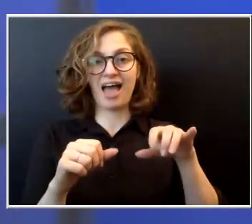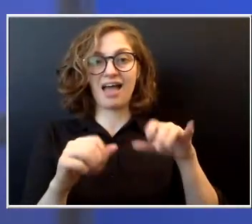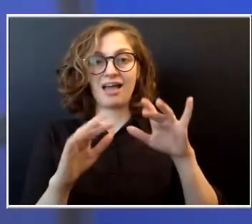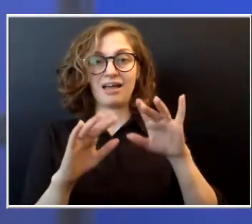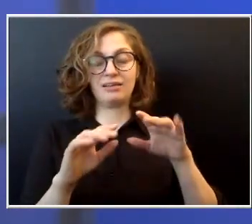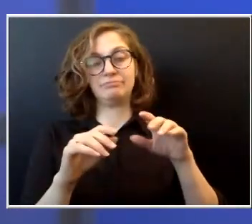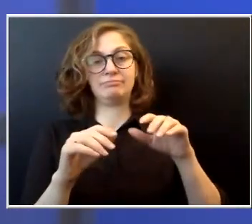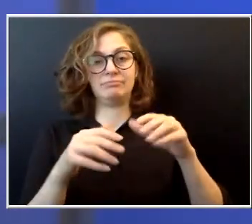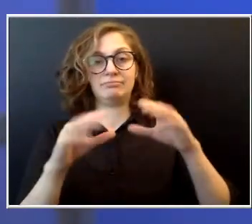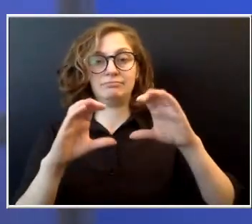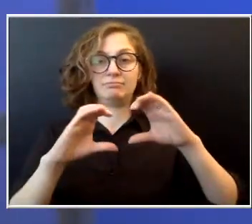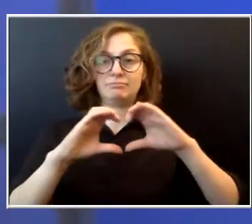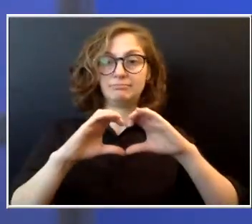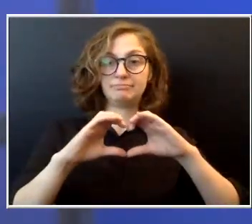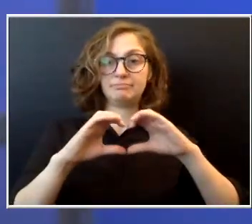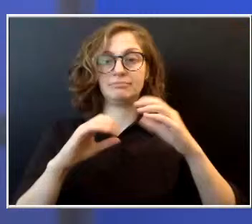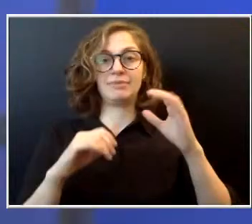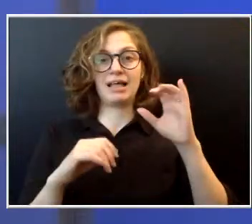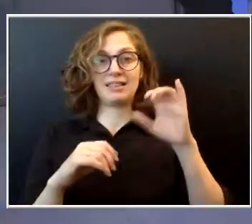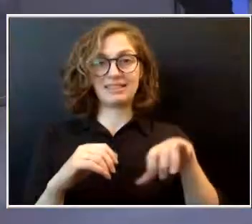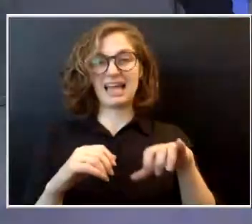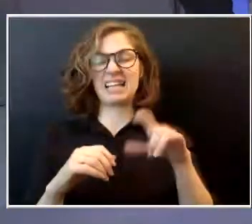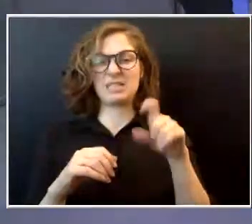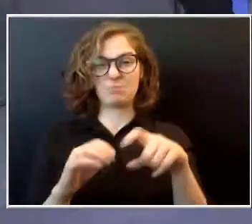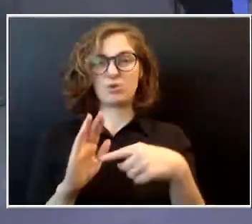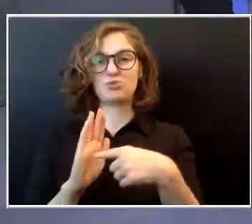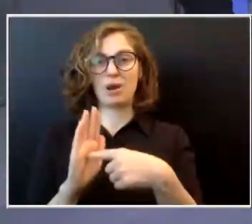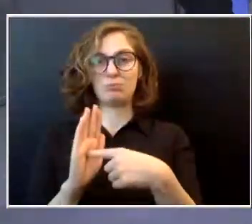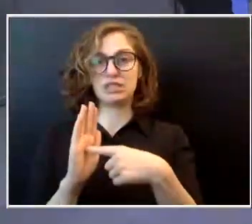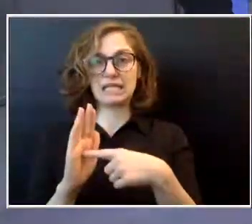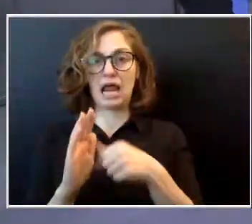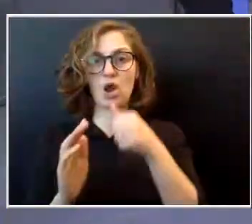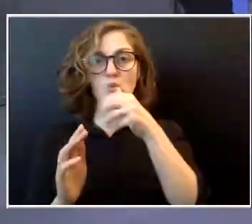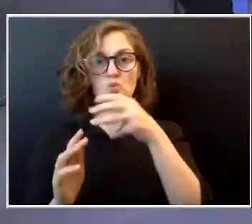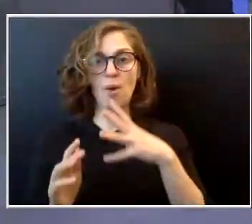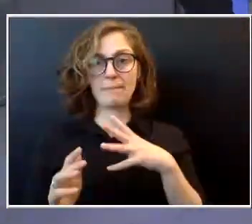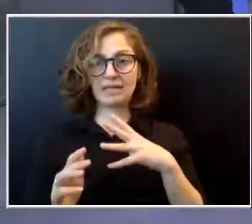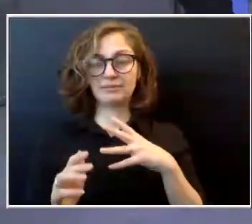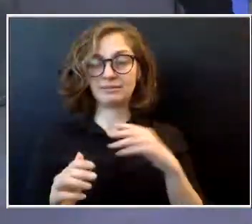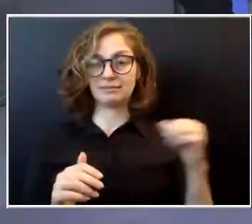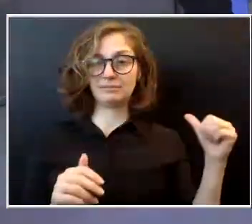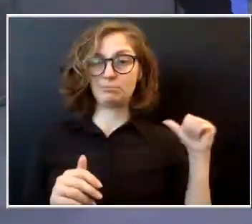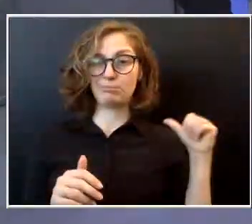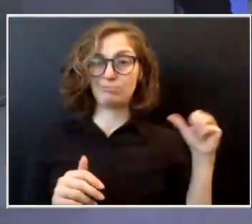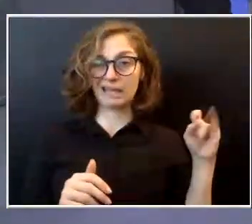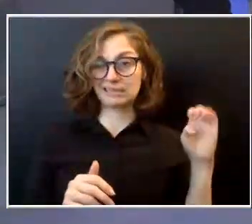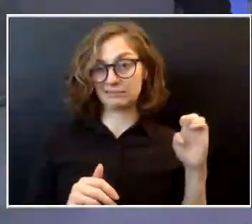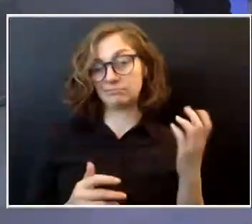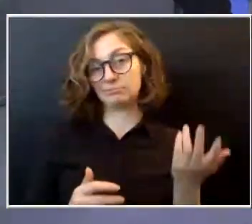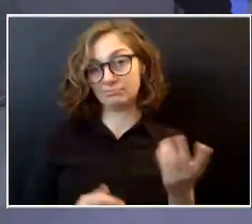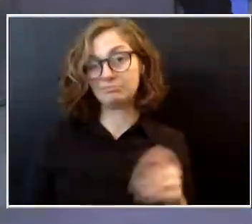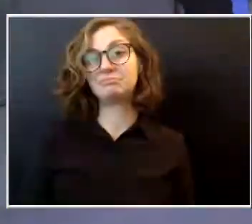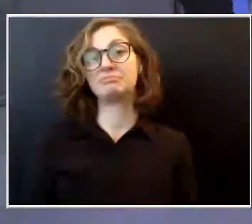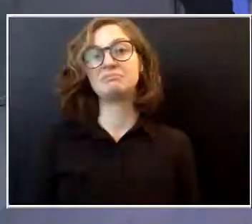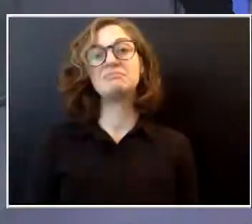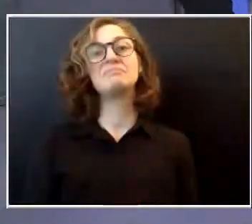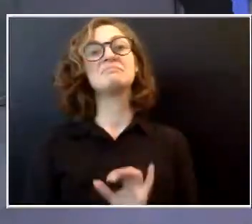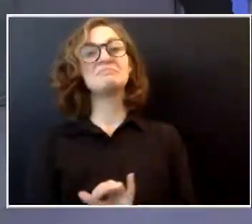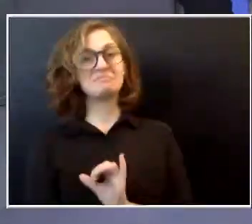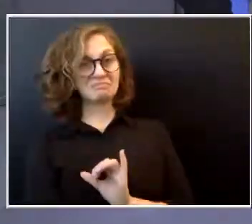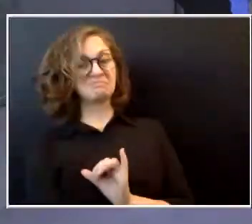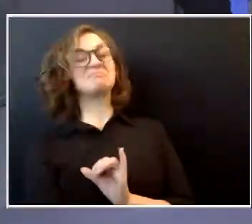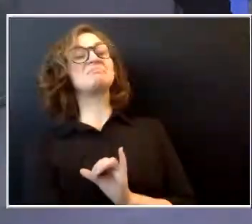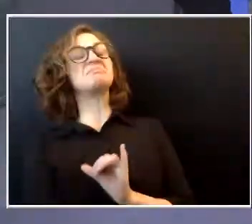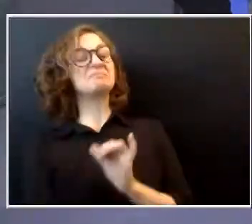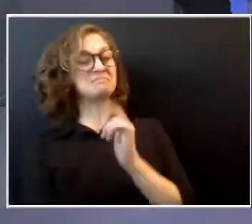posterior of a female. Interesting. Okay, that's love for some guys. It's an interesting twist on Betty's That's